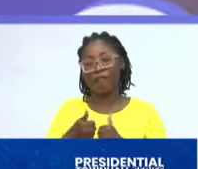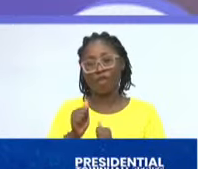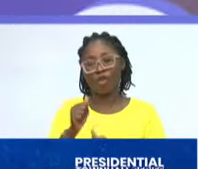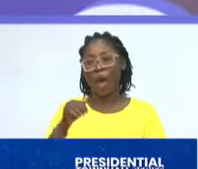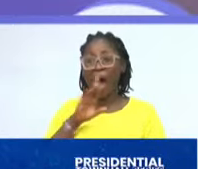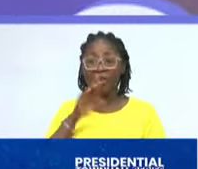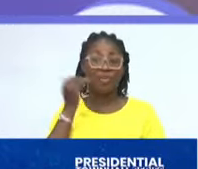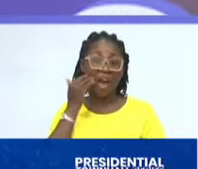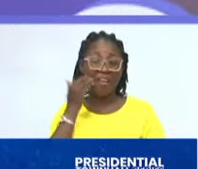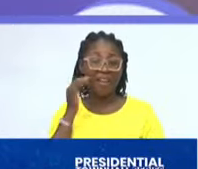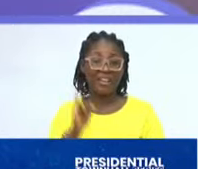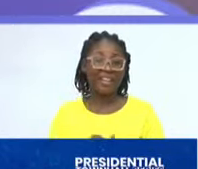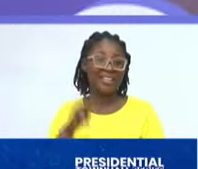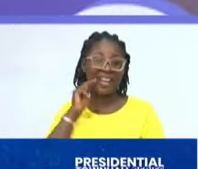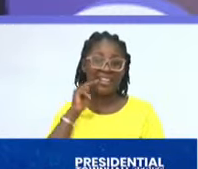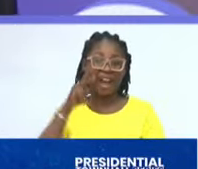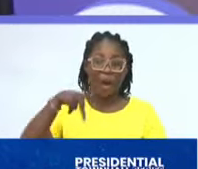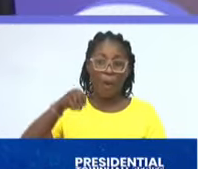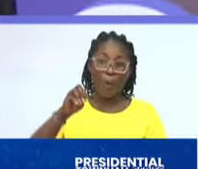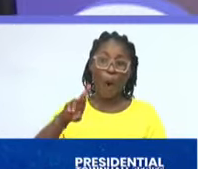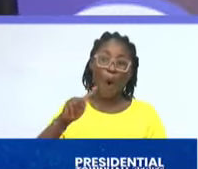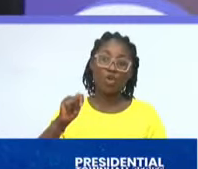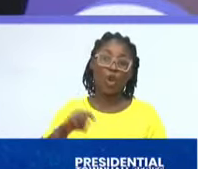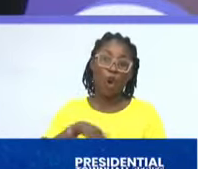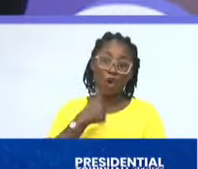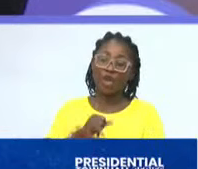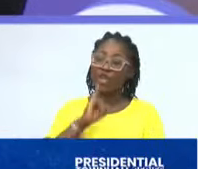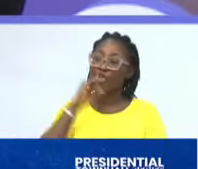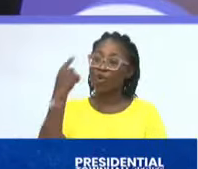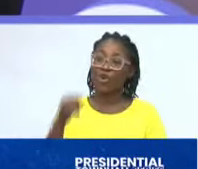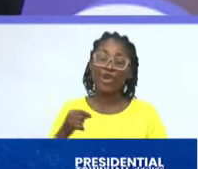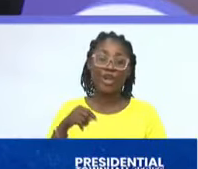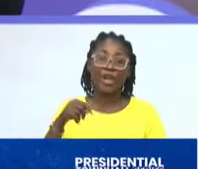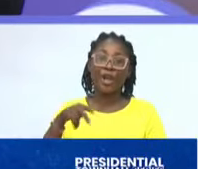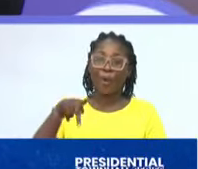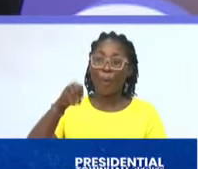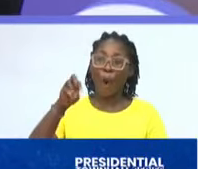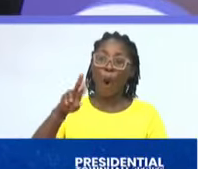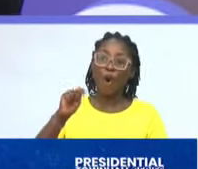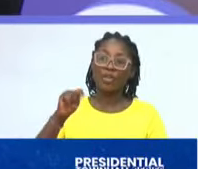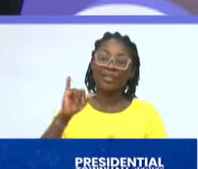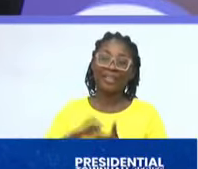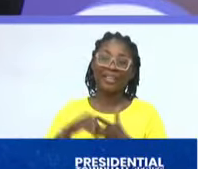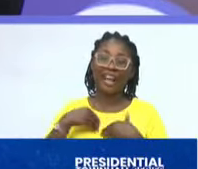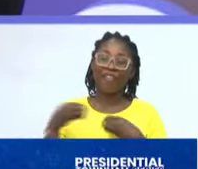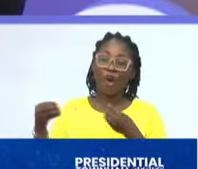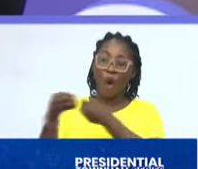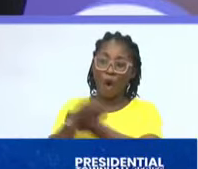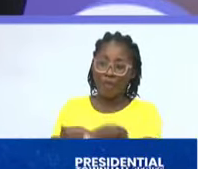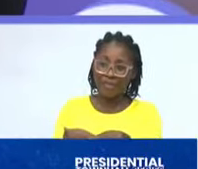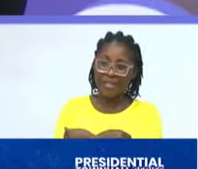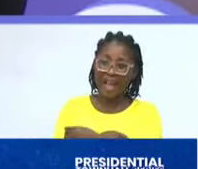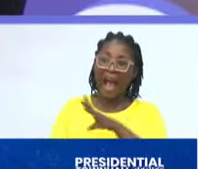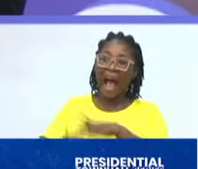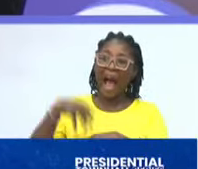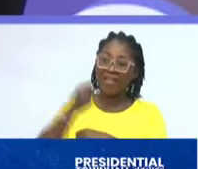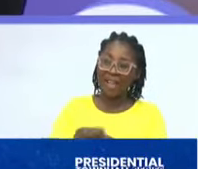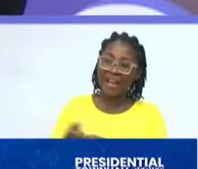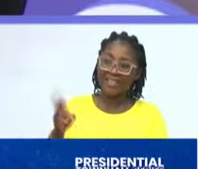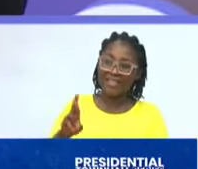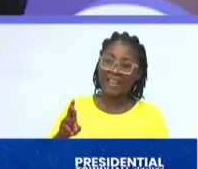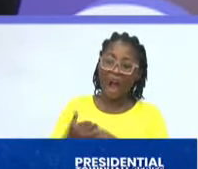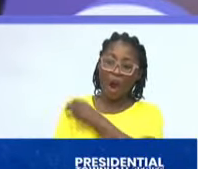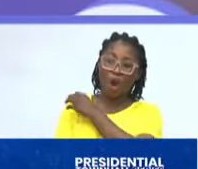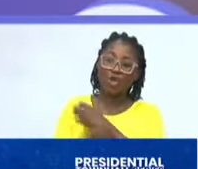Authority is the only port that I know in the world that have office outside its country of operation? They have office in